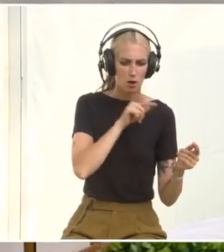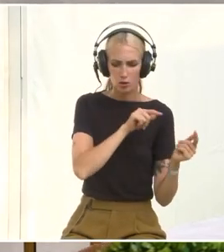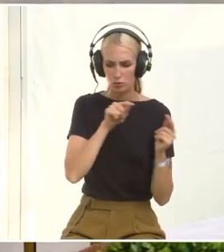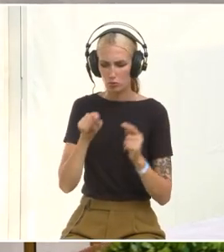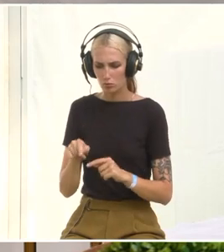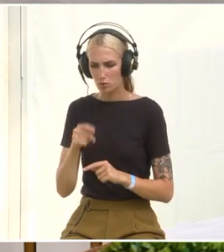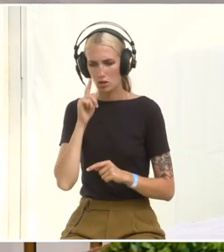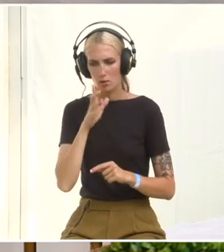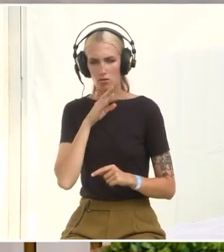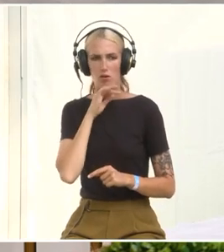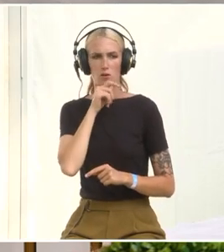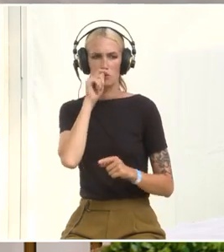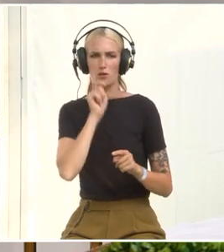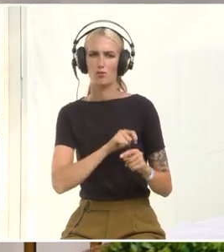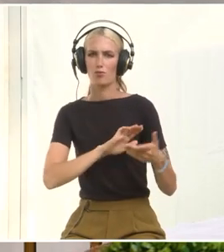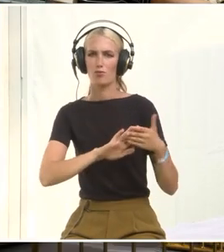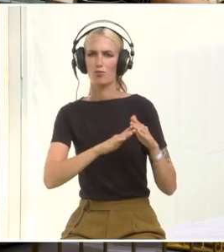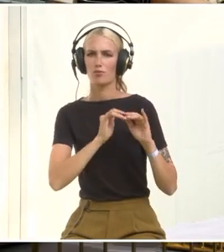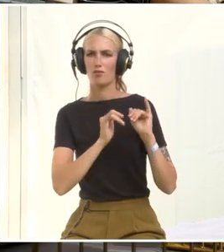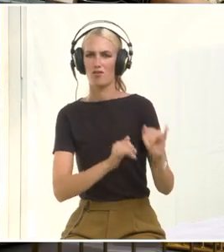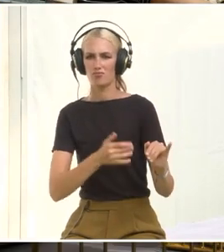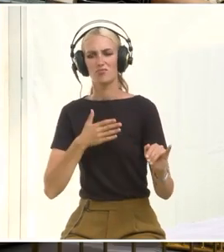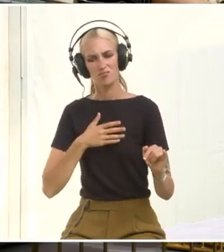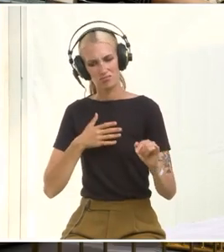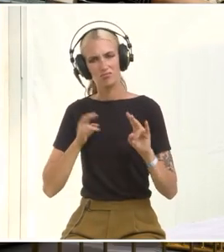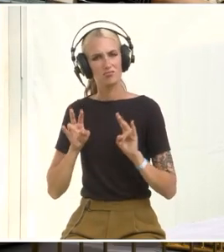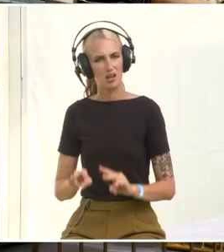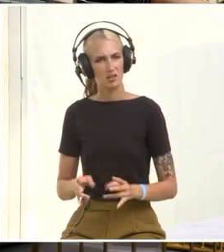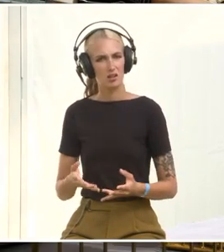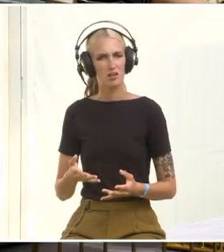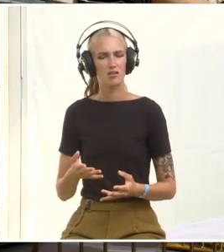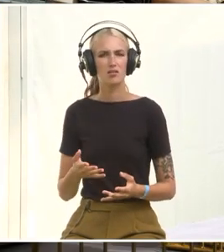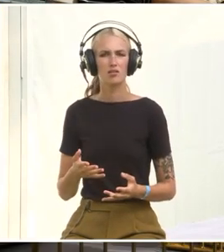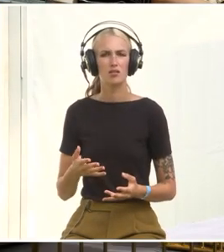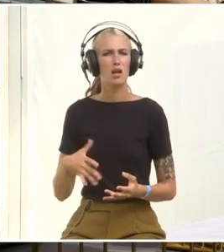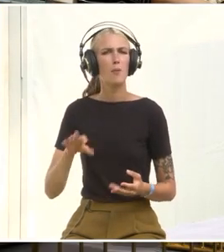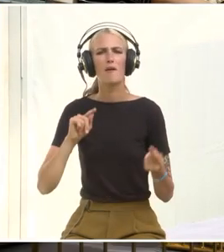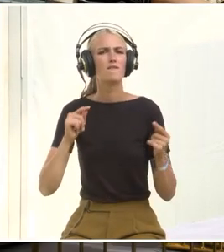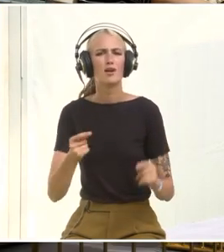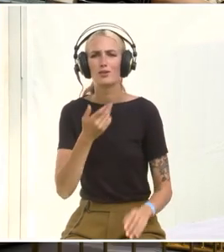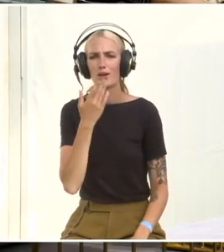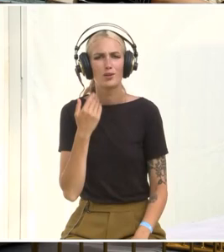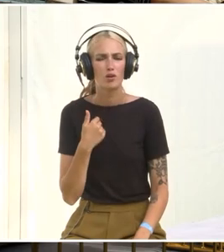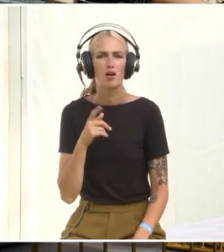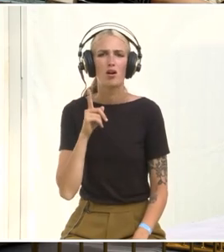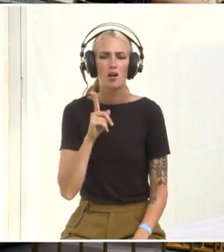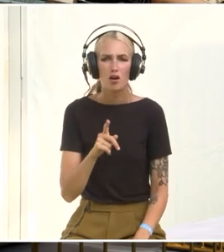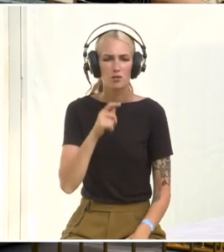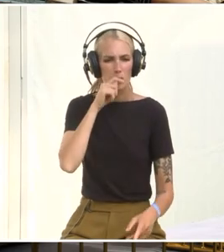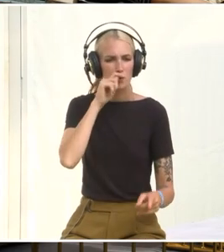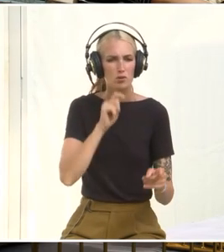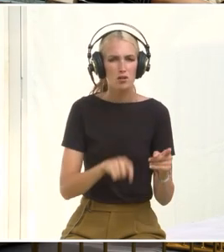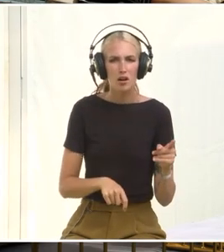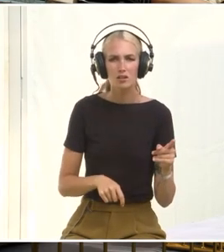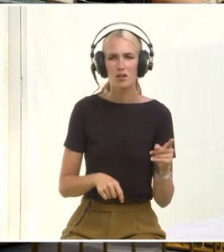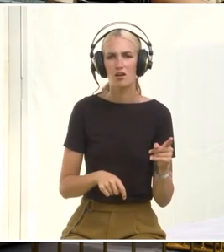in Ukraine still is, and they want to stay here. Not that we are against, but people in the Ukraine, and mostly the